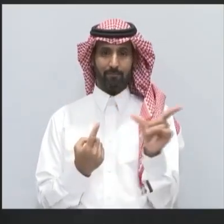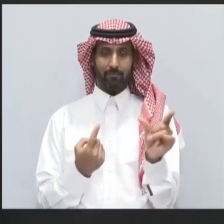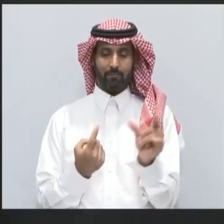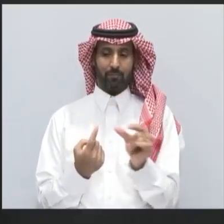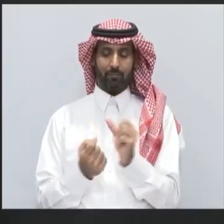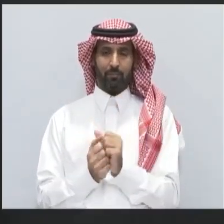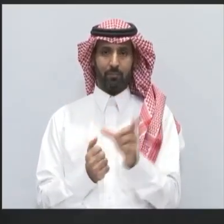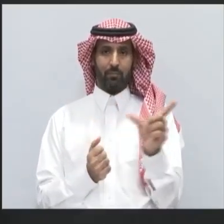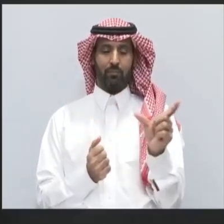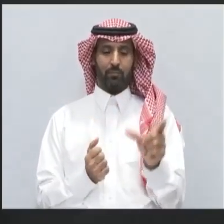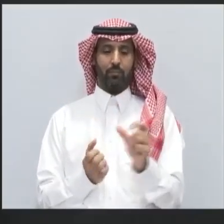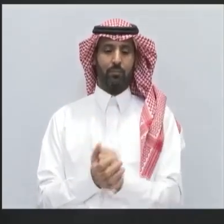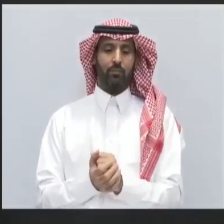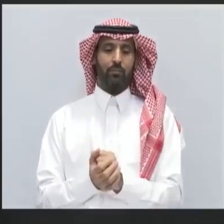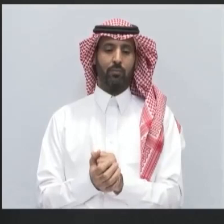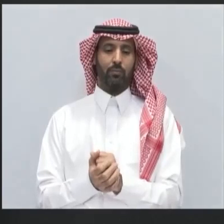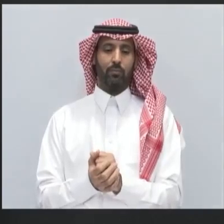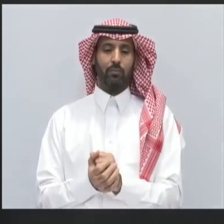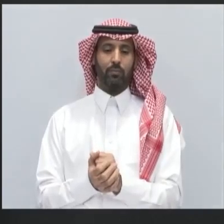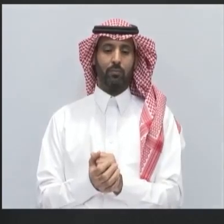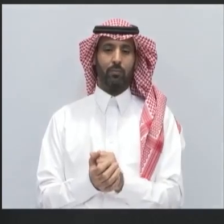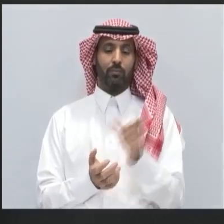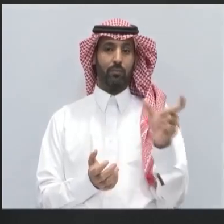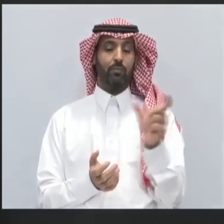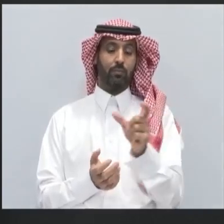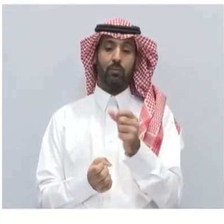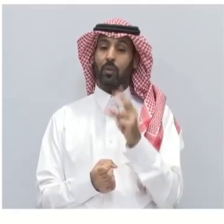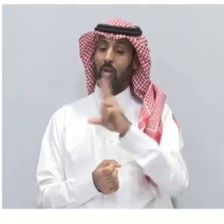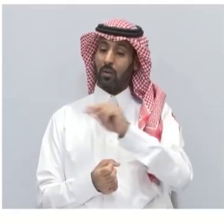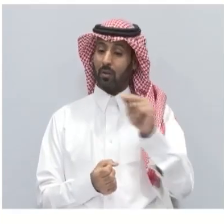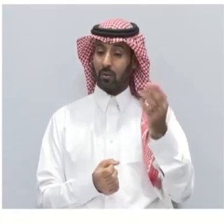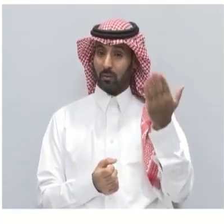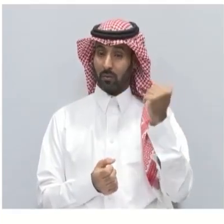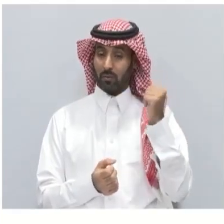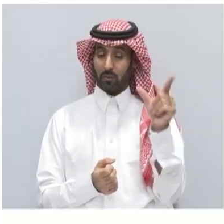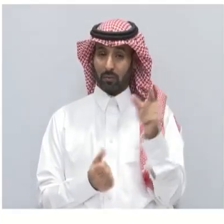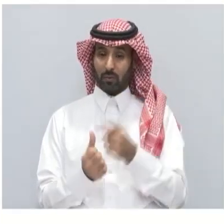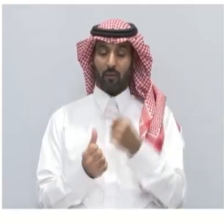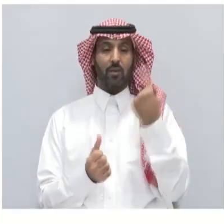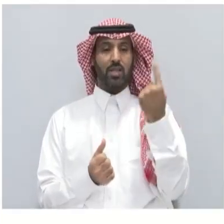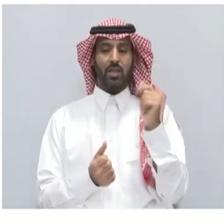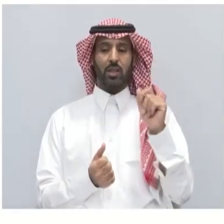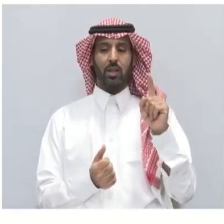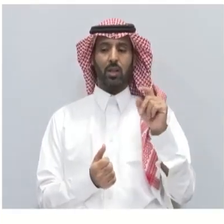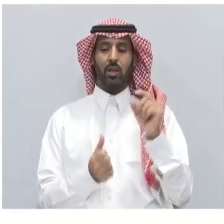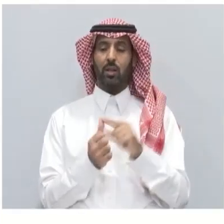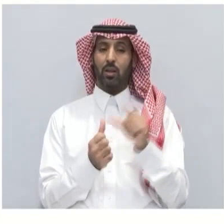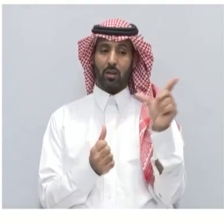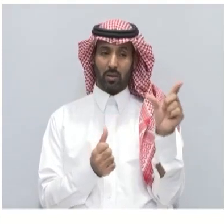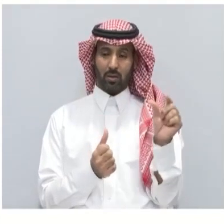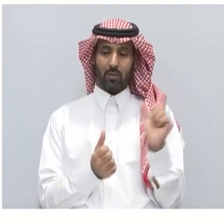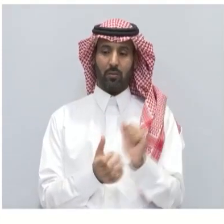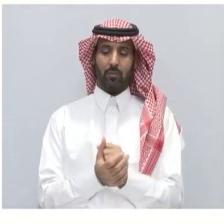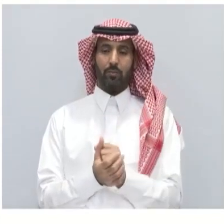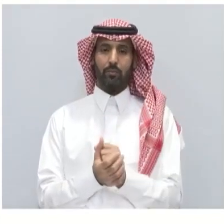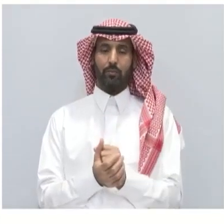into abbreviations and acronyms, same as the first one. Try to take the first letter and shorten the long